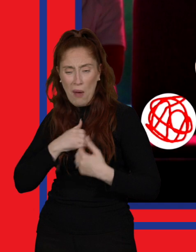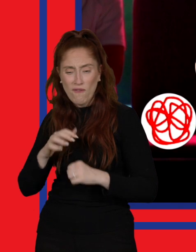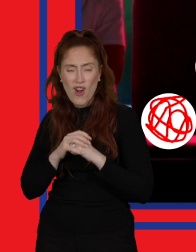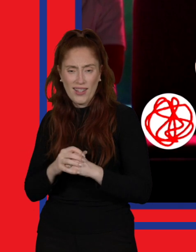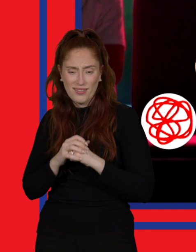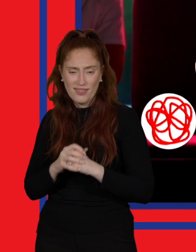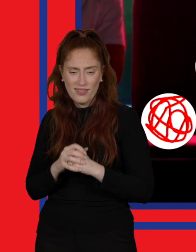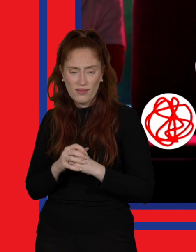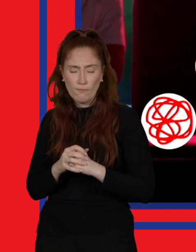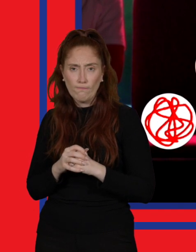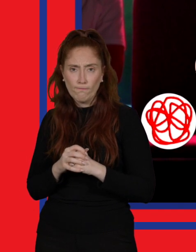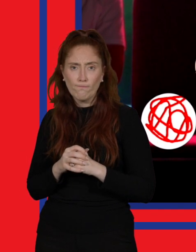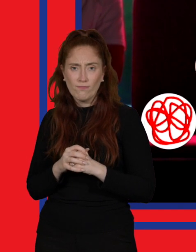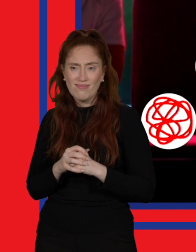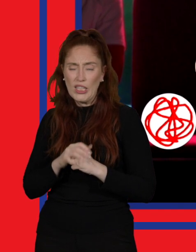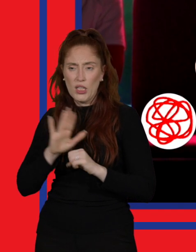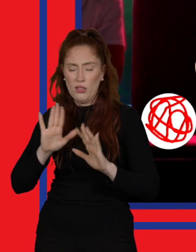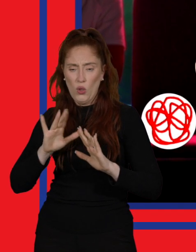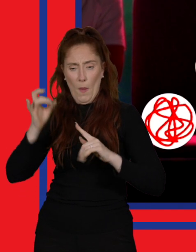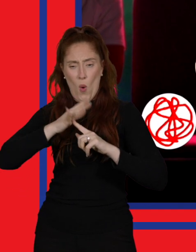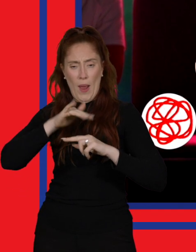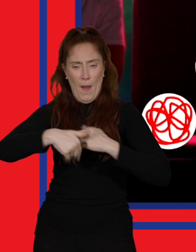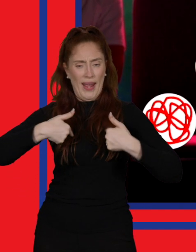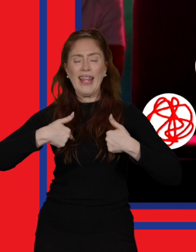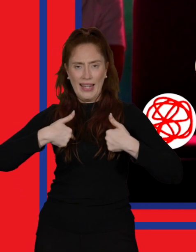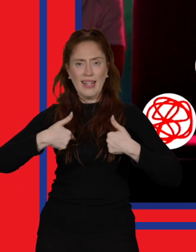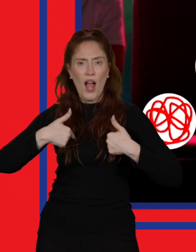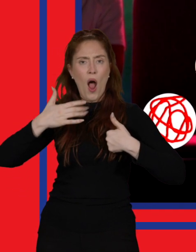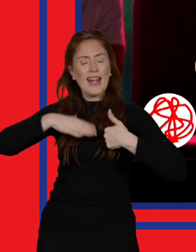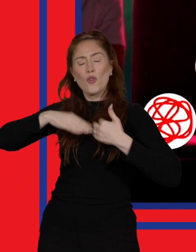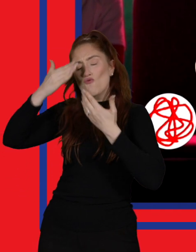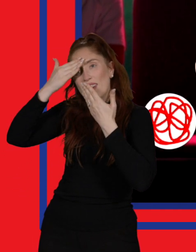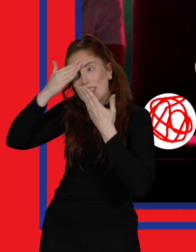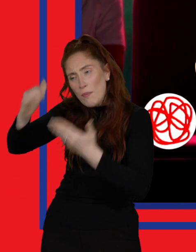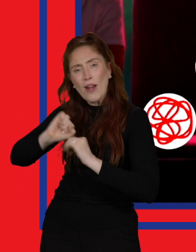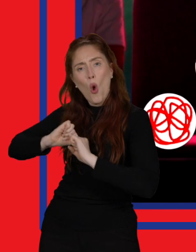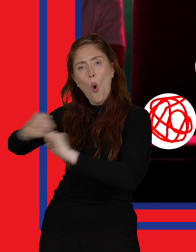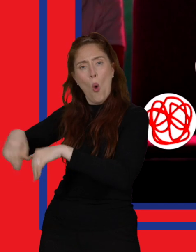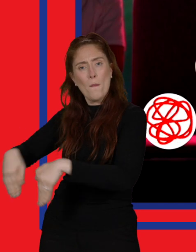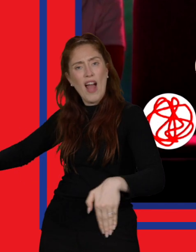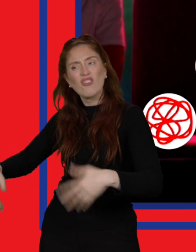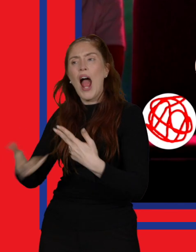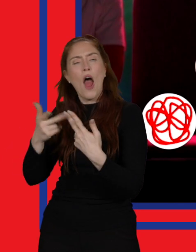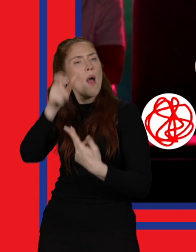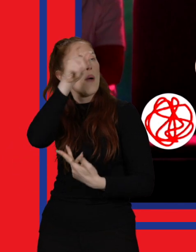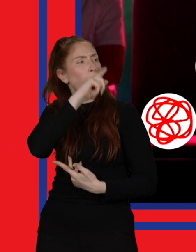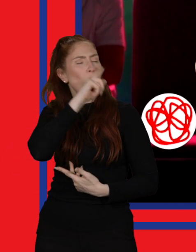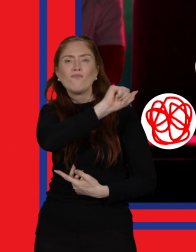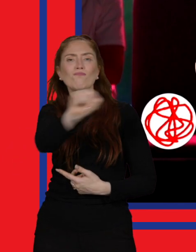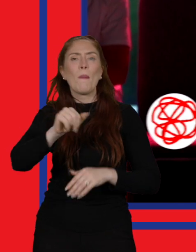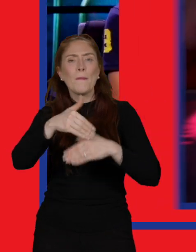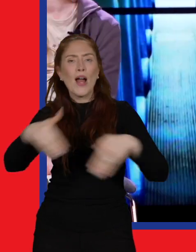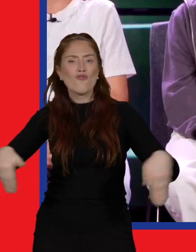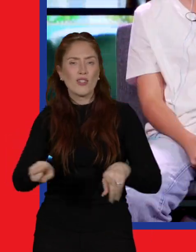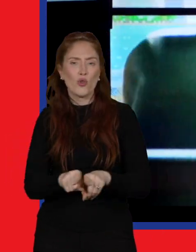like me and be my friend. But I know it's not about what I want to do. I need to respect other people's